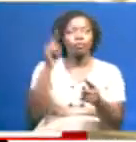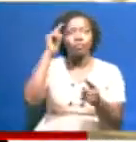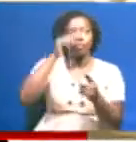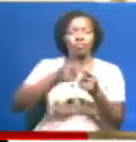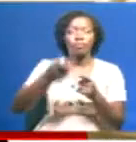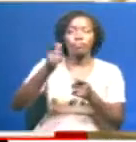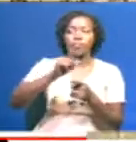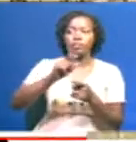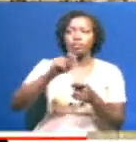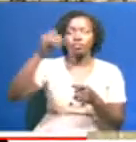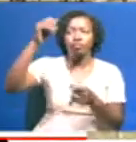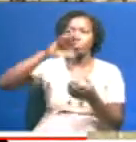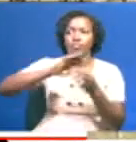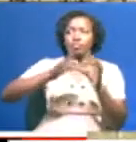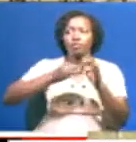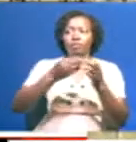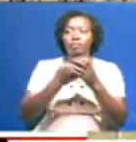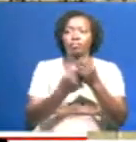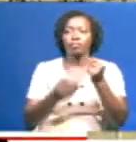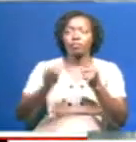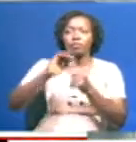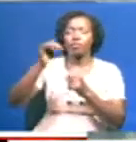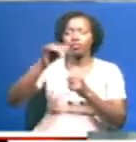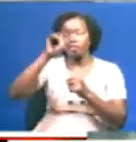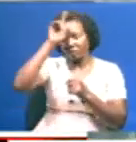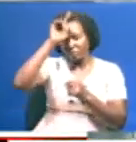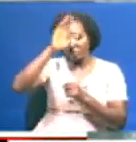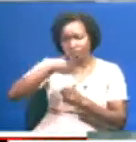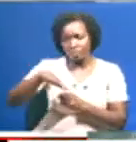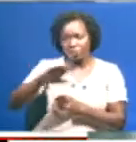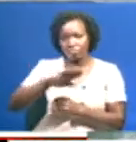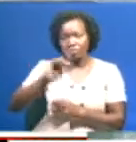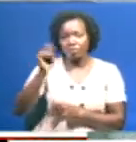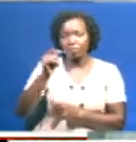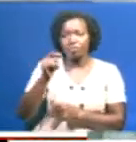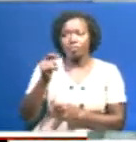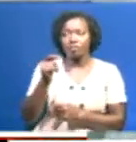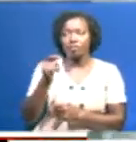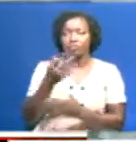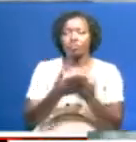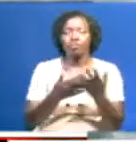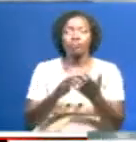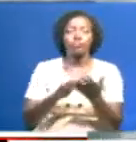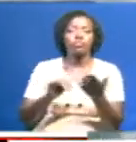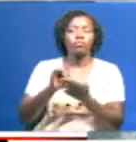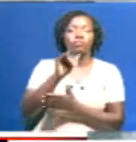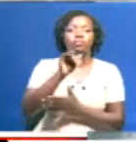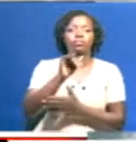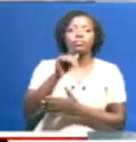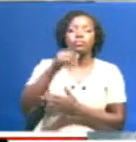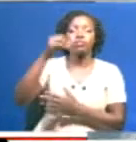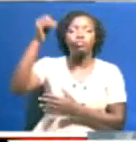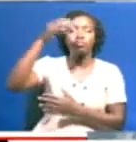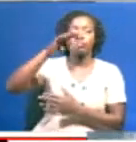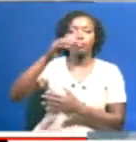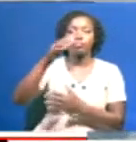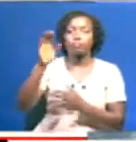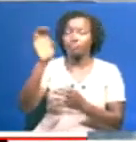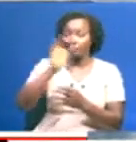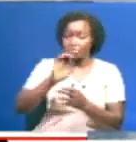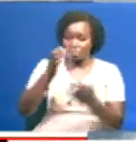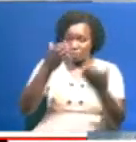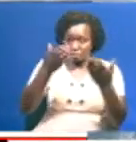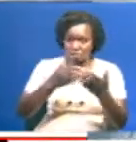electricity connectivity both in urban and rural areas. Kenya will be a net exporter of power to Europe. Wanaleta magari zao tunauzia